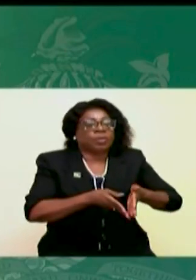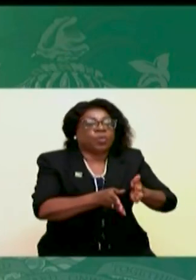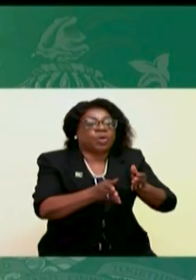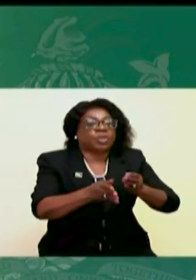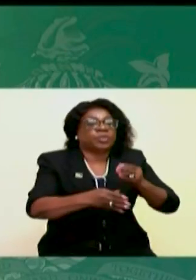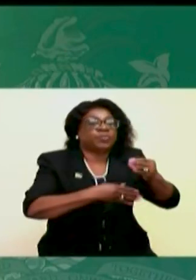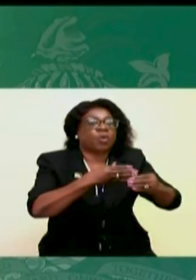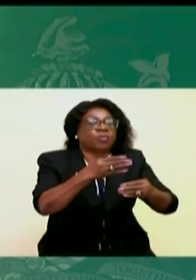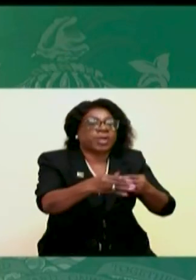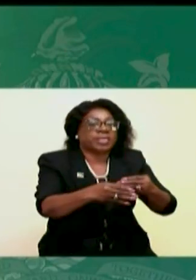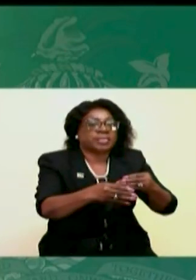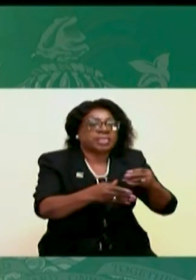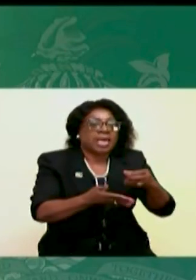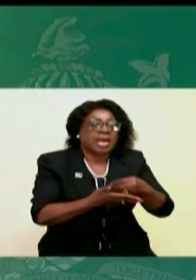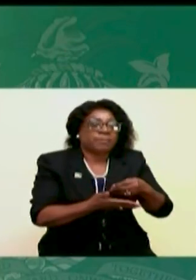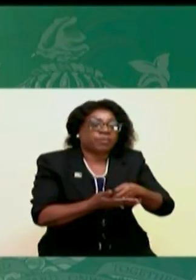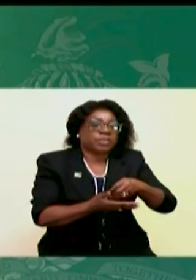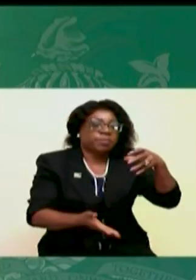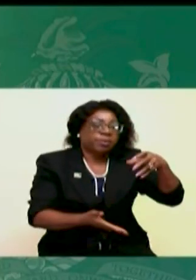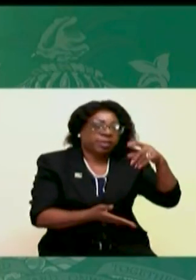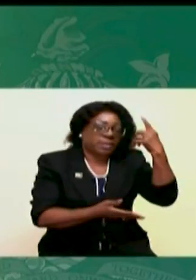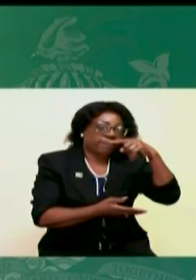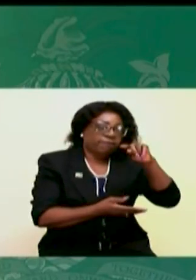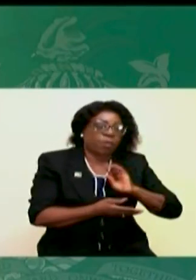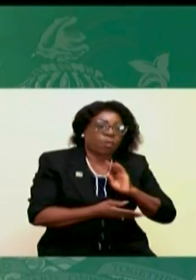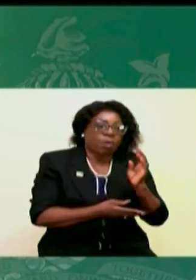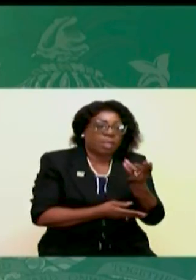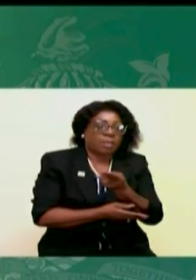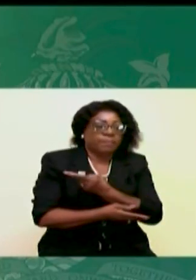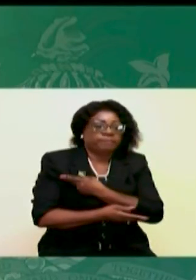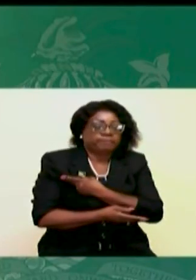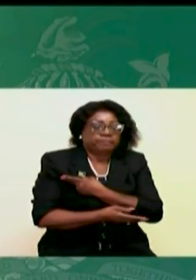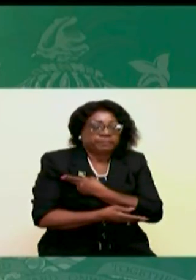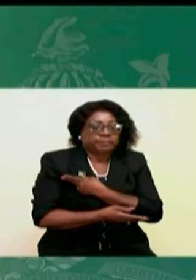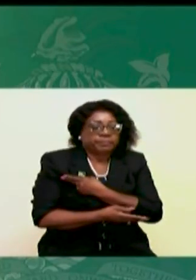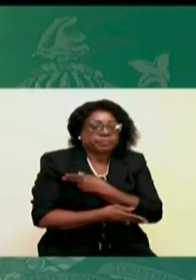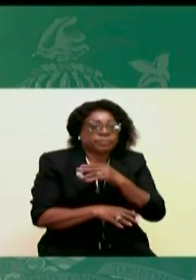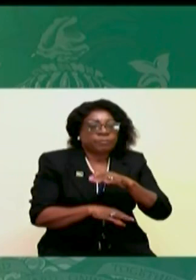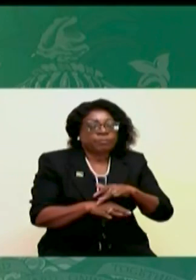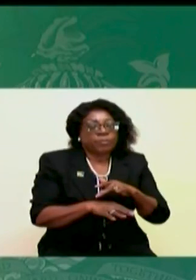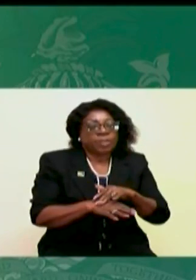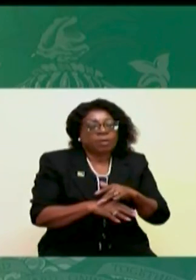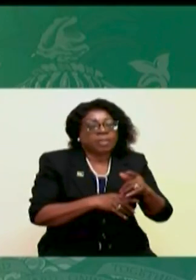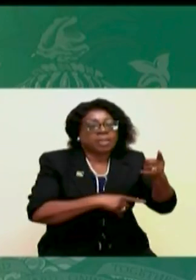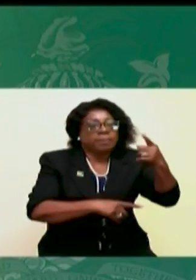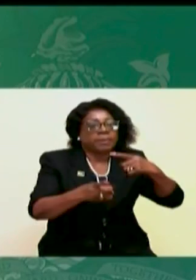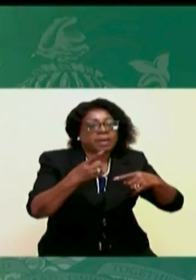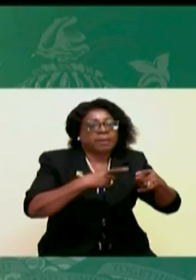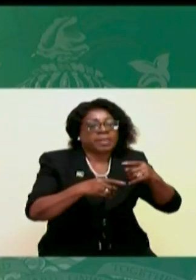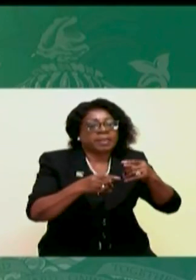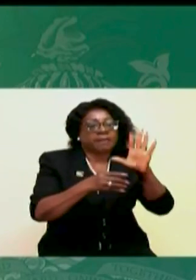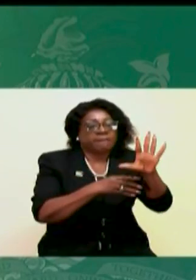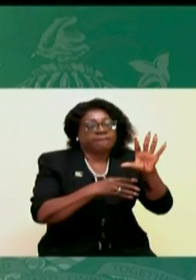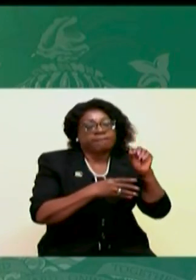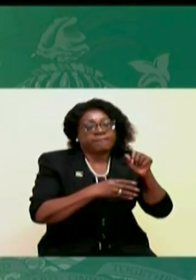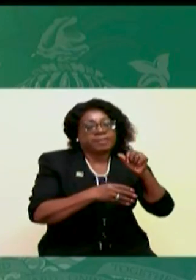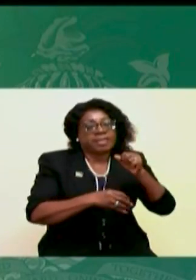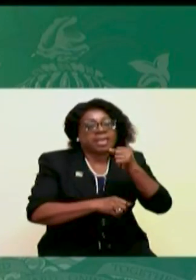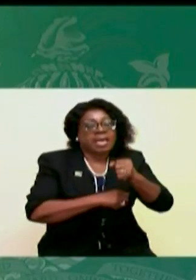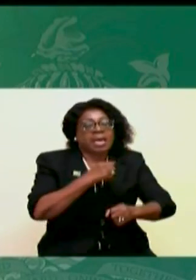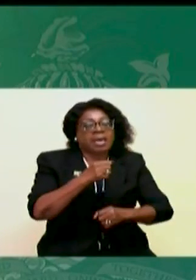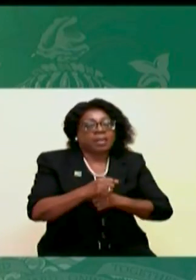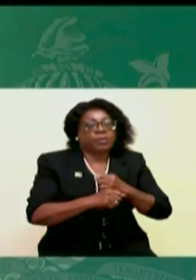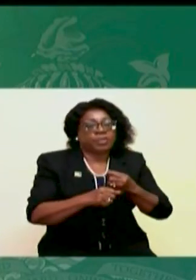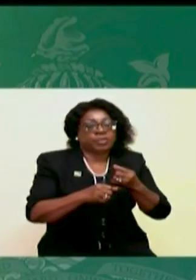and prosperity for all. Madam Speaker, on the eve of our 50th anniversary of independence, we